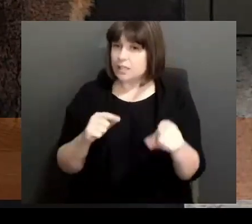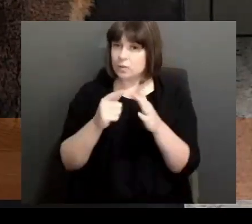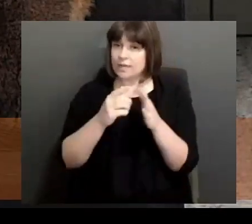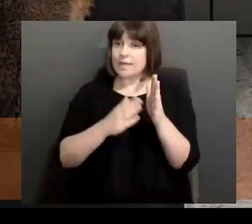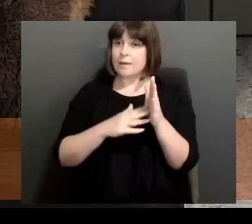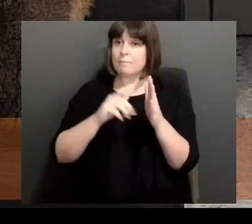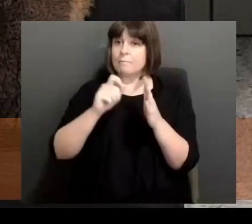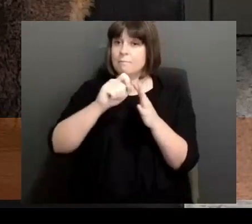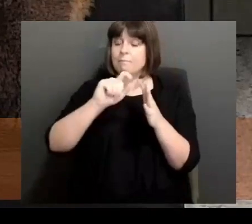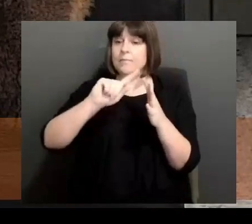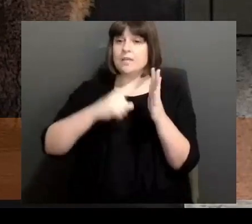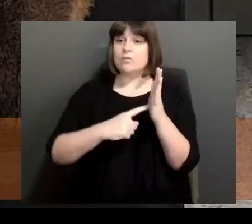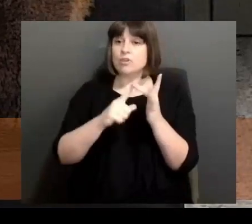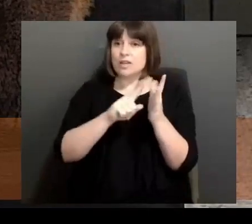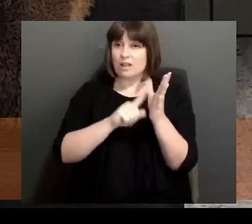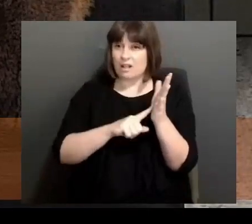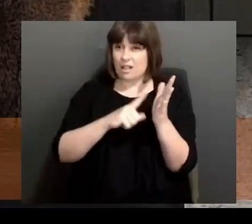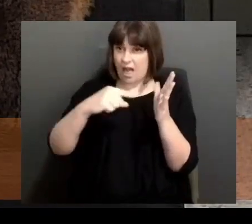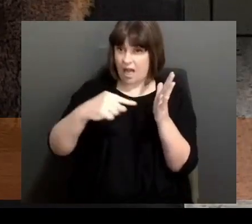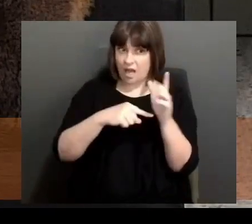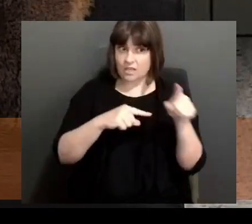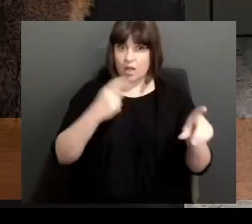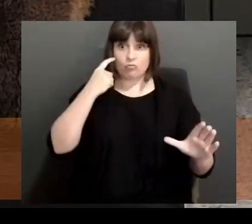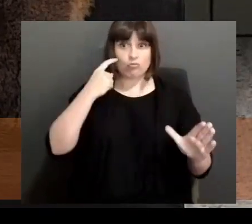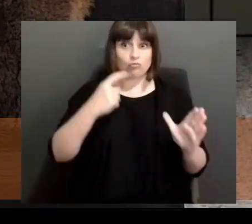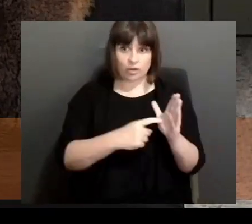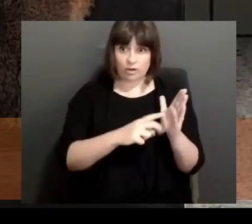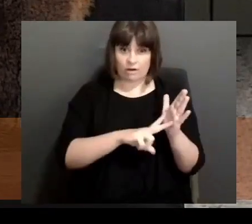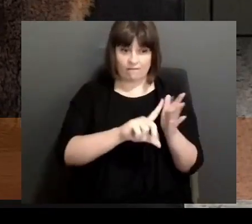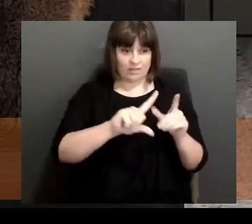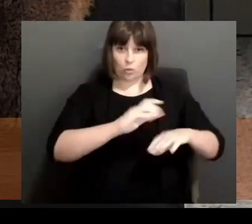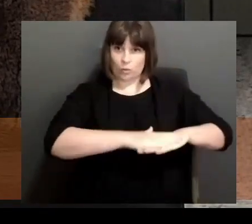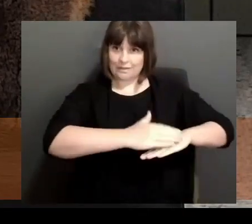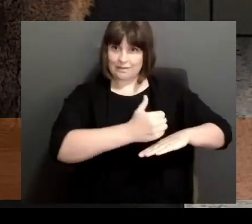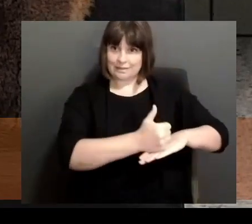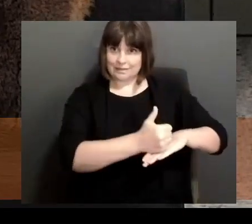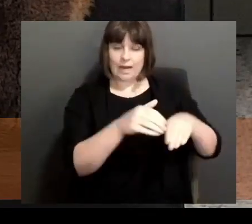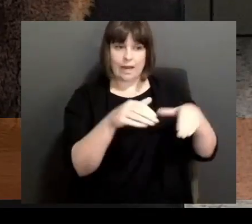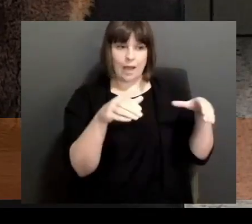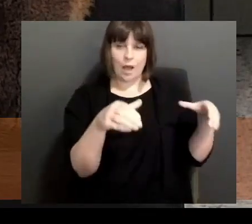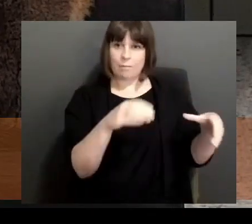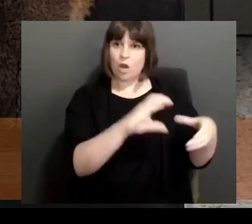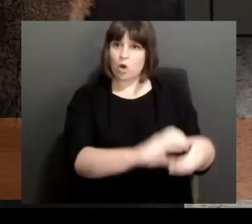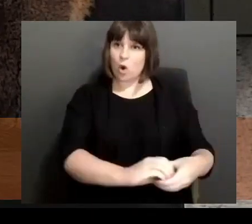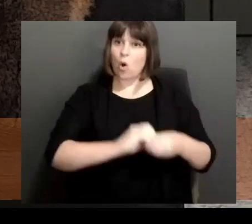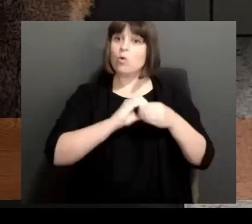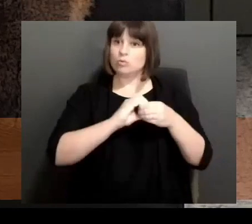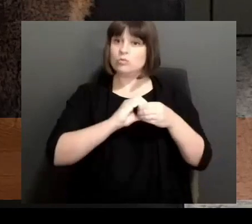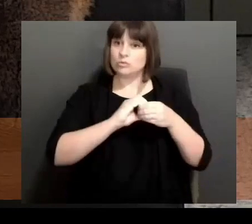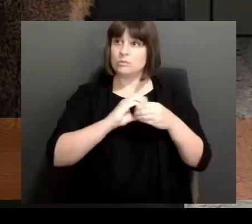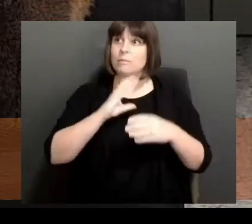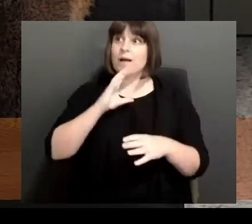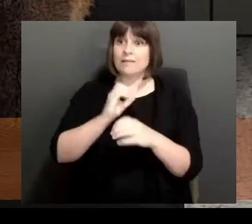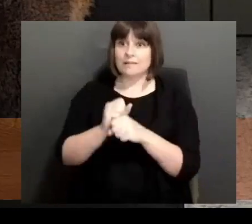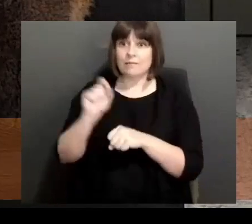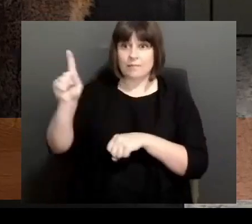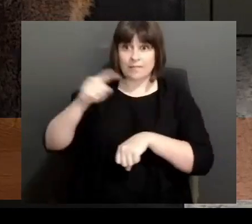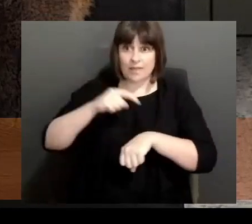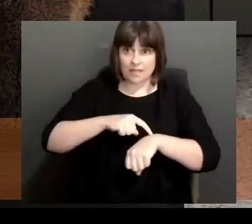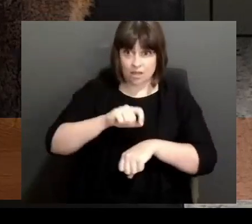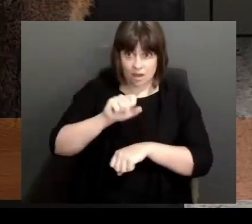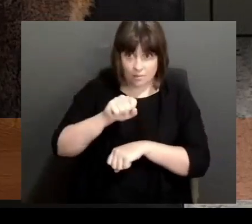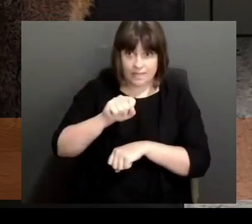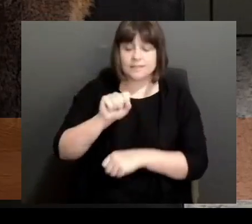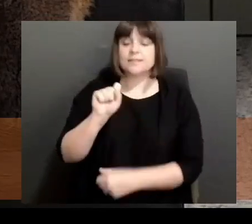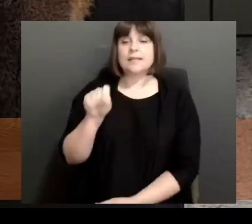recognising that Victoria was a colony of the imperial government at the time. Yes.